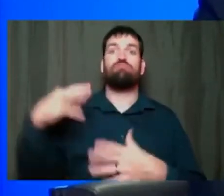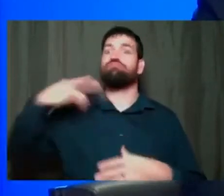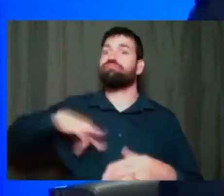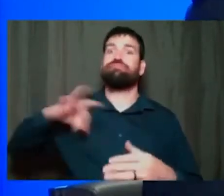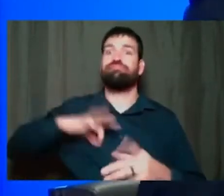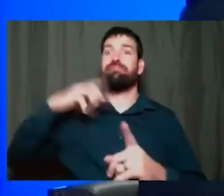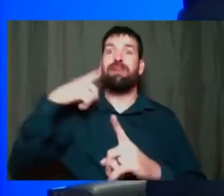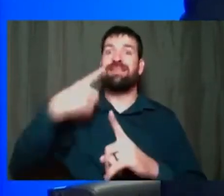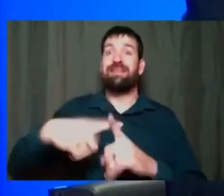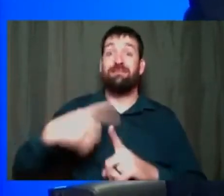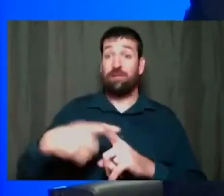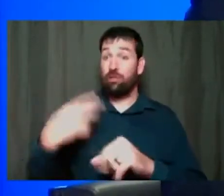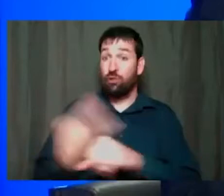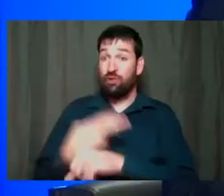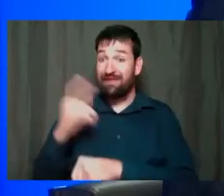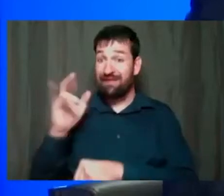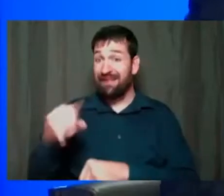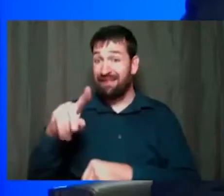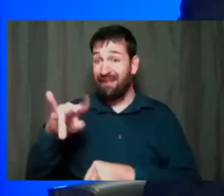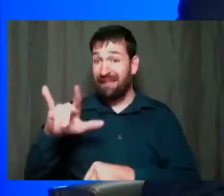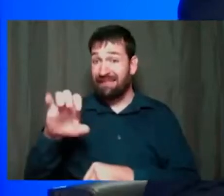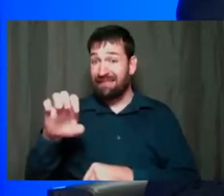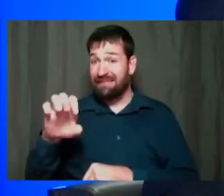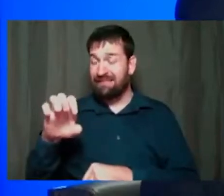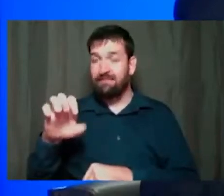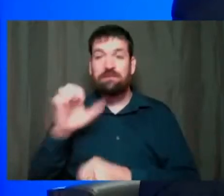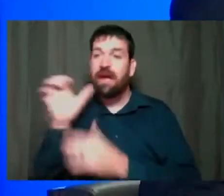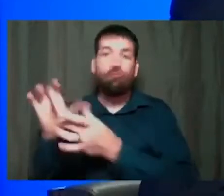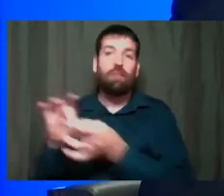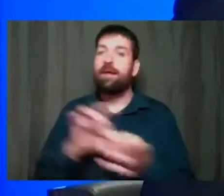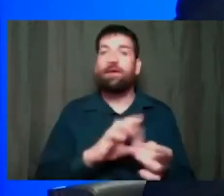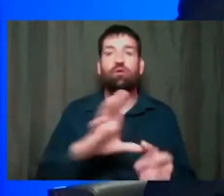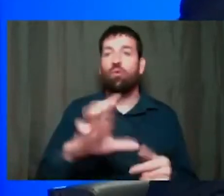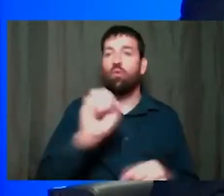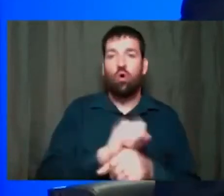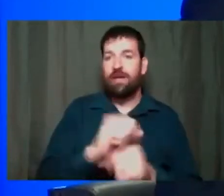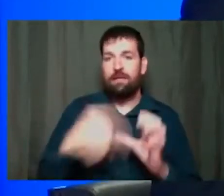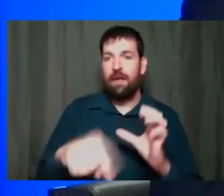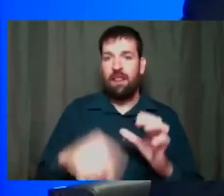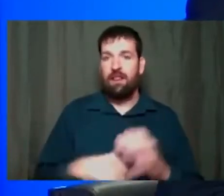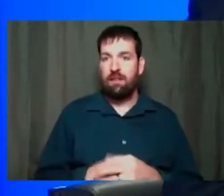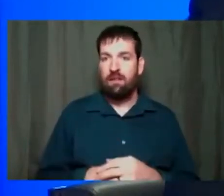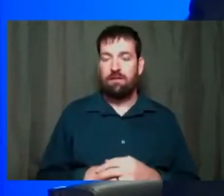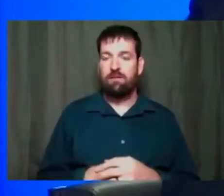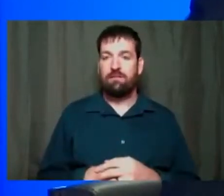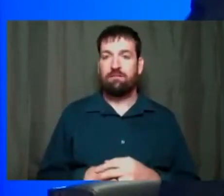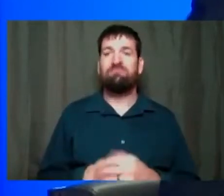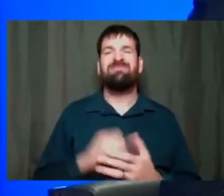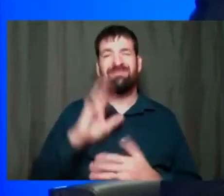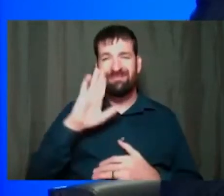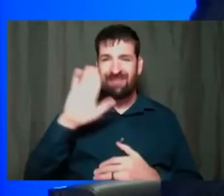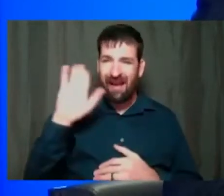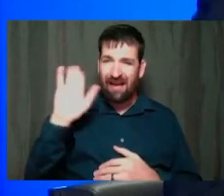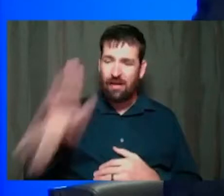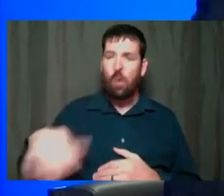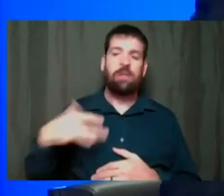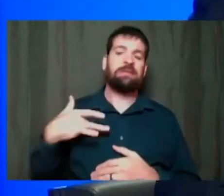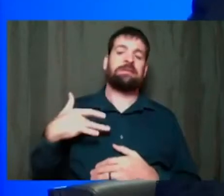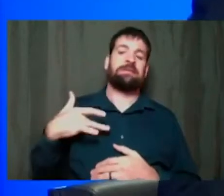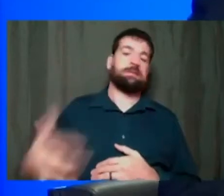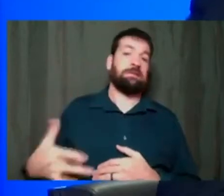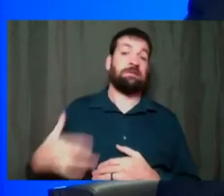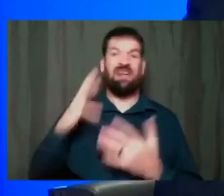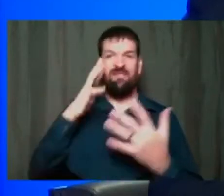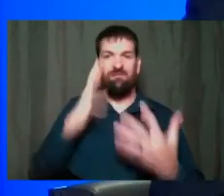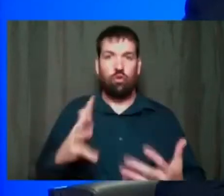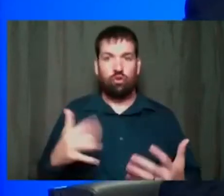device for, doesn't go through your work email. So I know it's a tendency, and unfortunately we are kind of